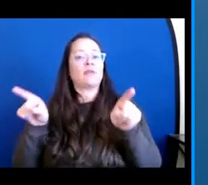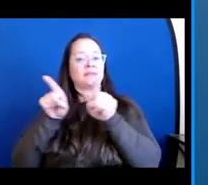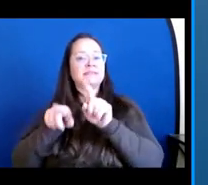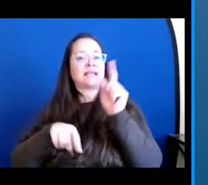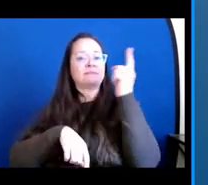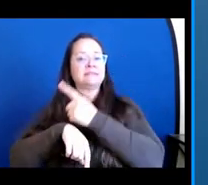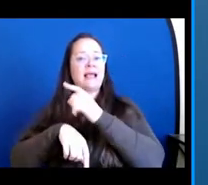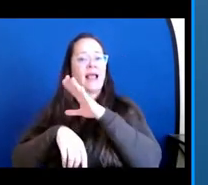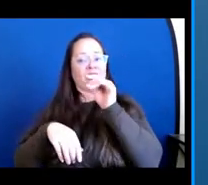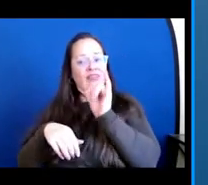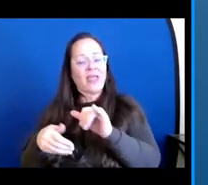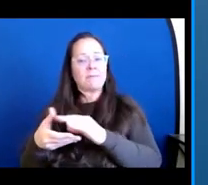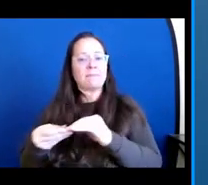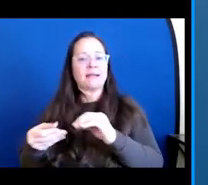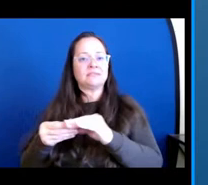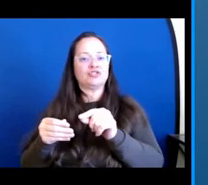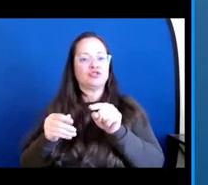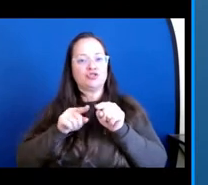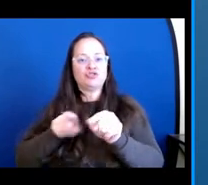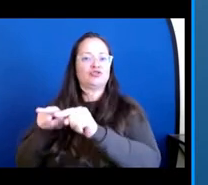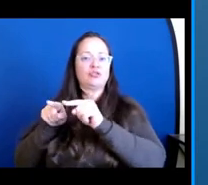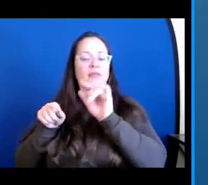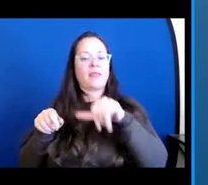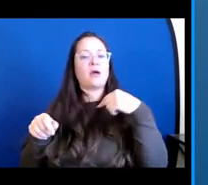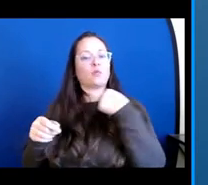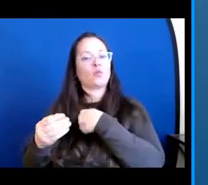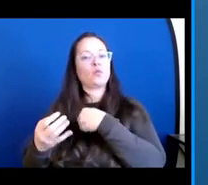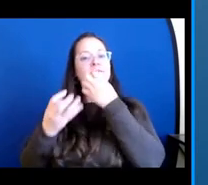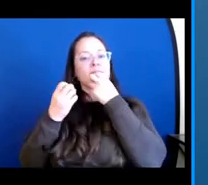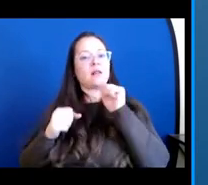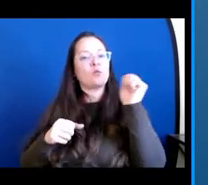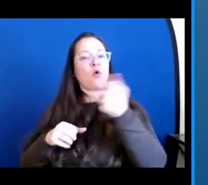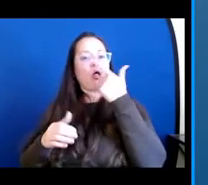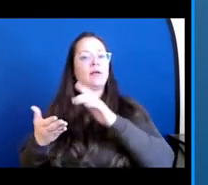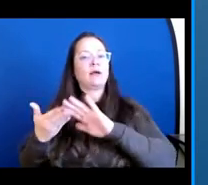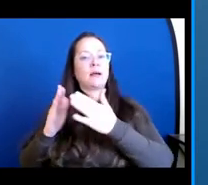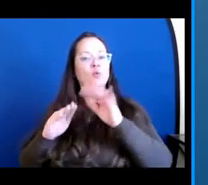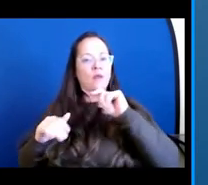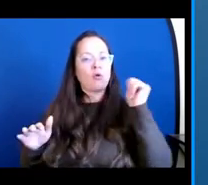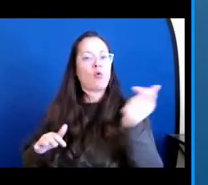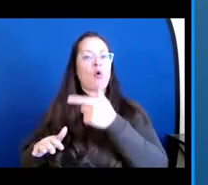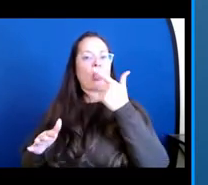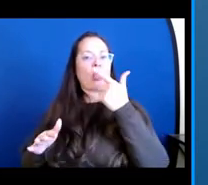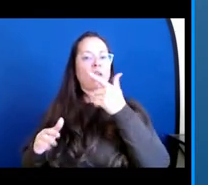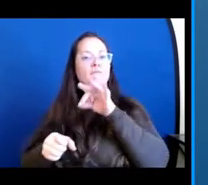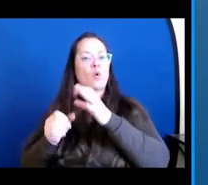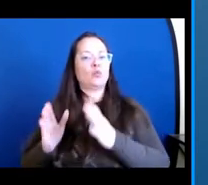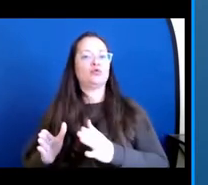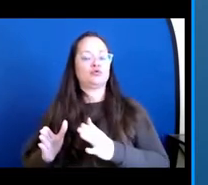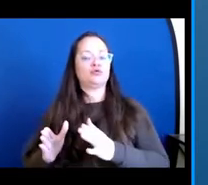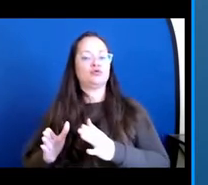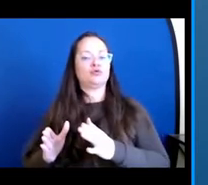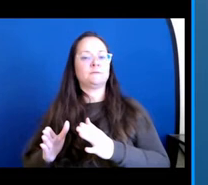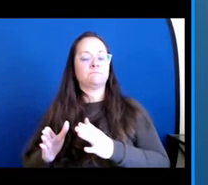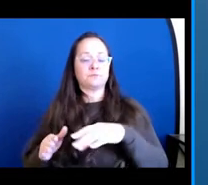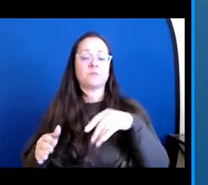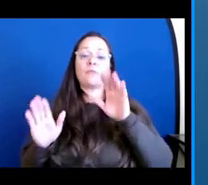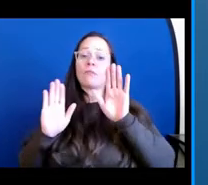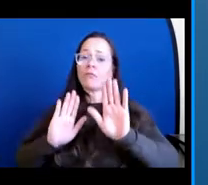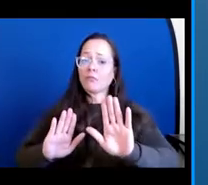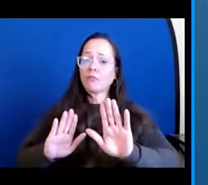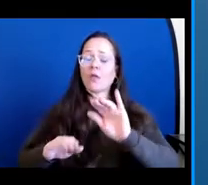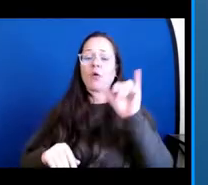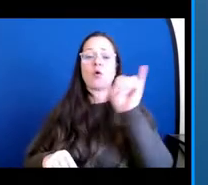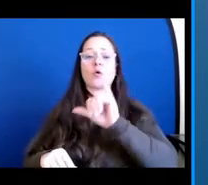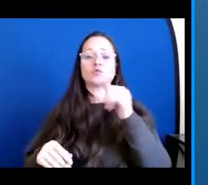sends that we value all communities and all voters I want to also